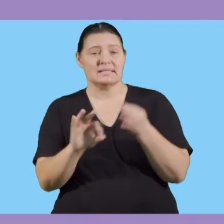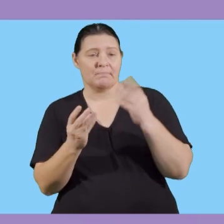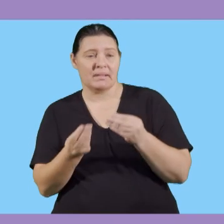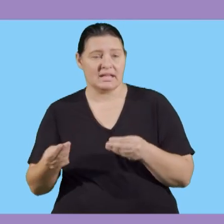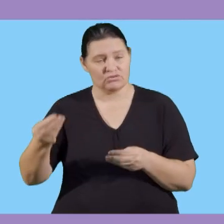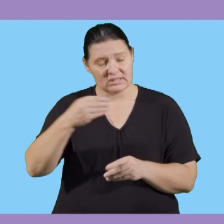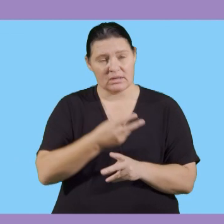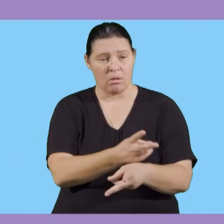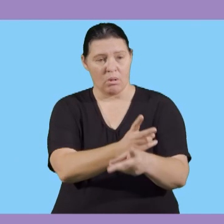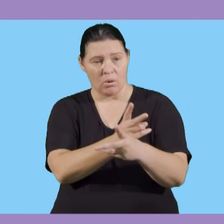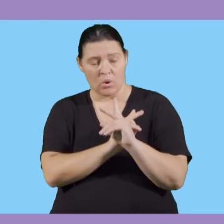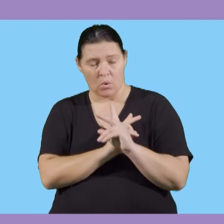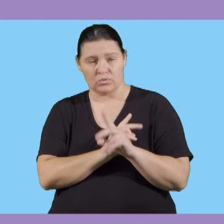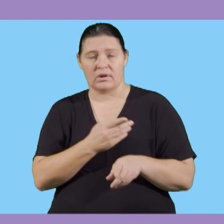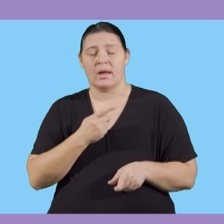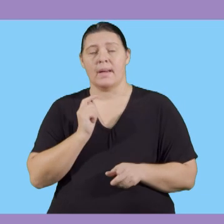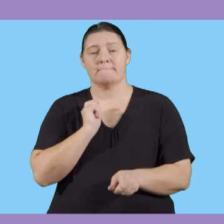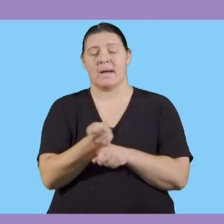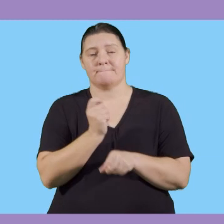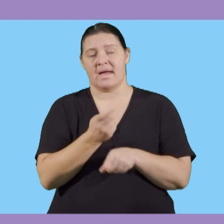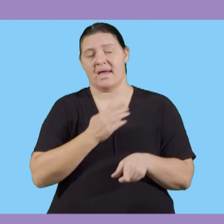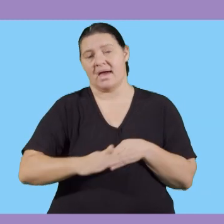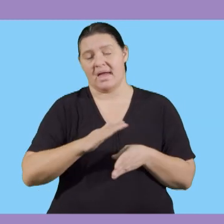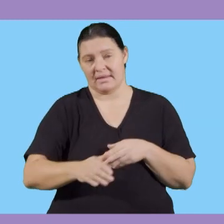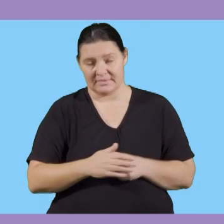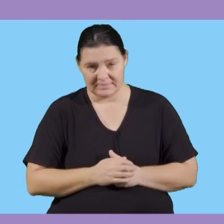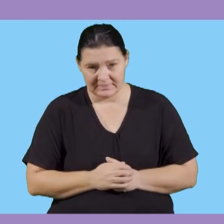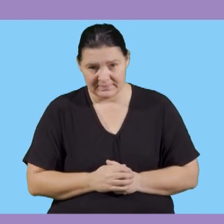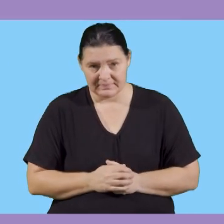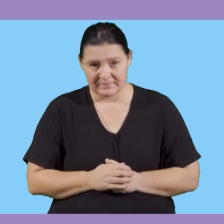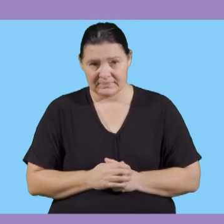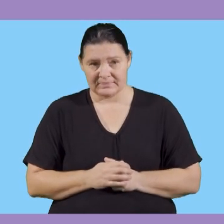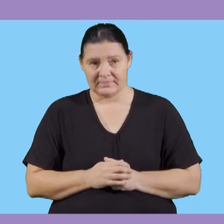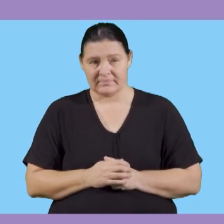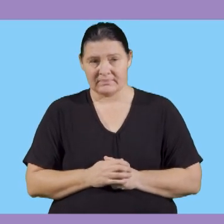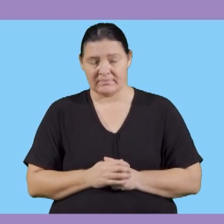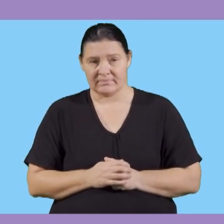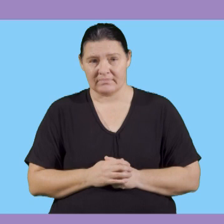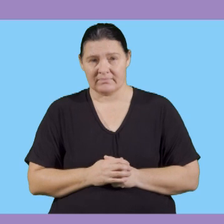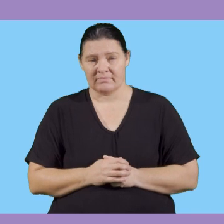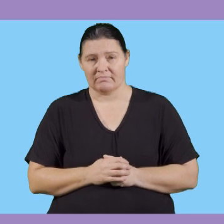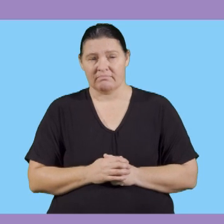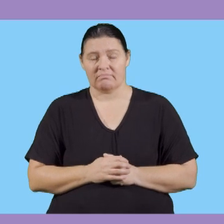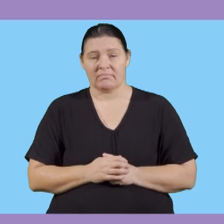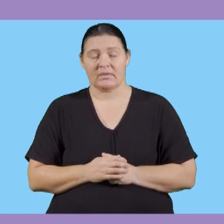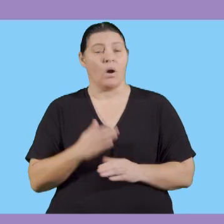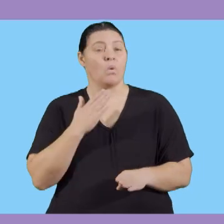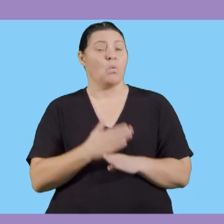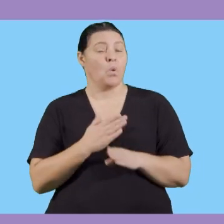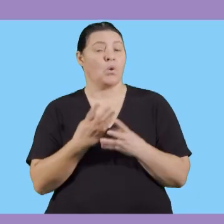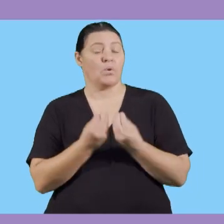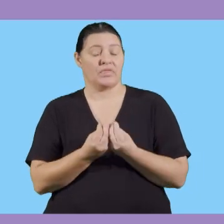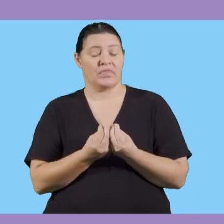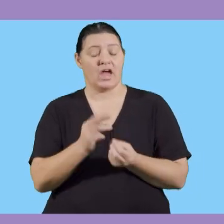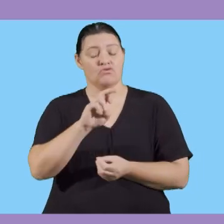interest, simple interest, loan, and hire purchase. Now, when you are